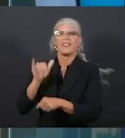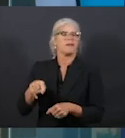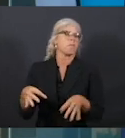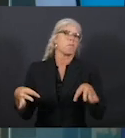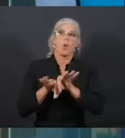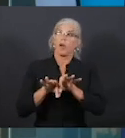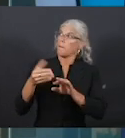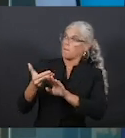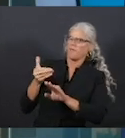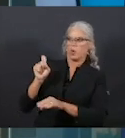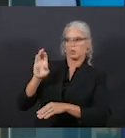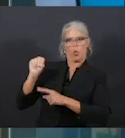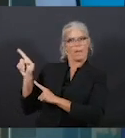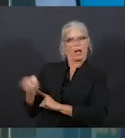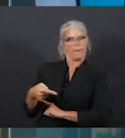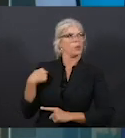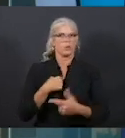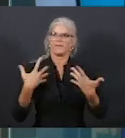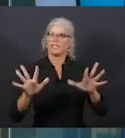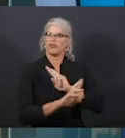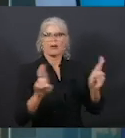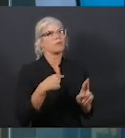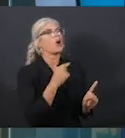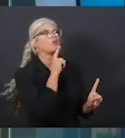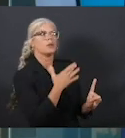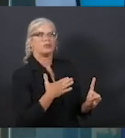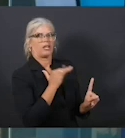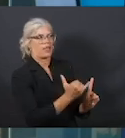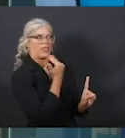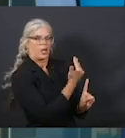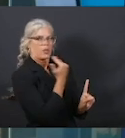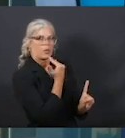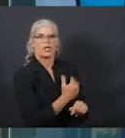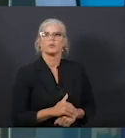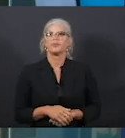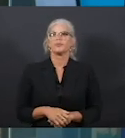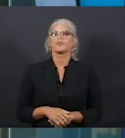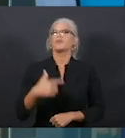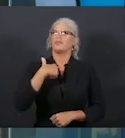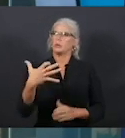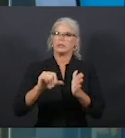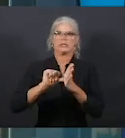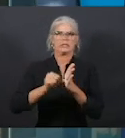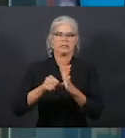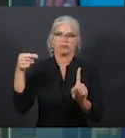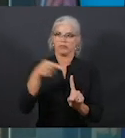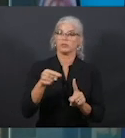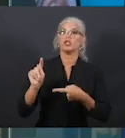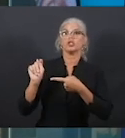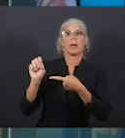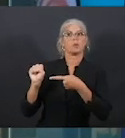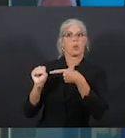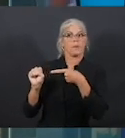that. So again, thank you, Governor, for your leadership on that. I'd like to start by sharing what I typically emphasize about tropical systems. Each